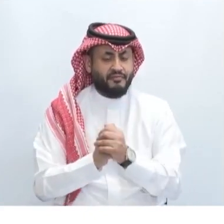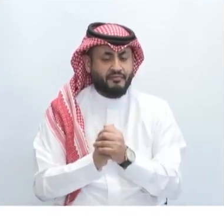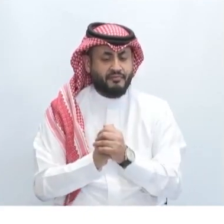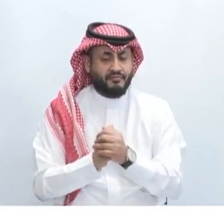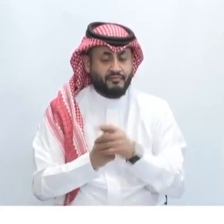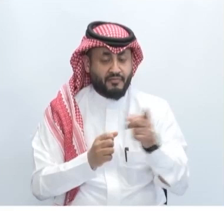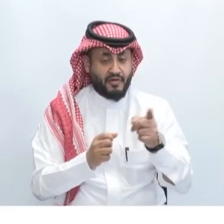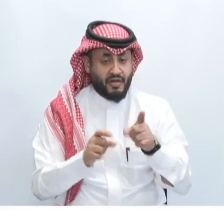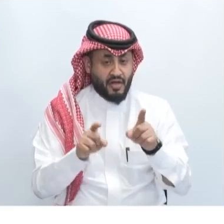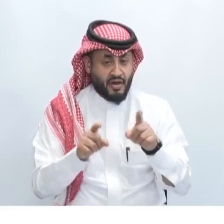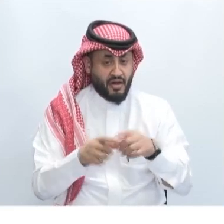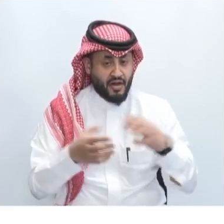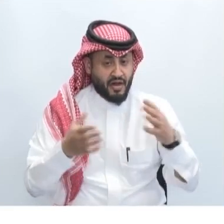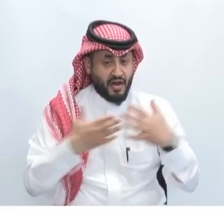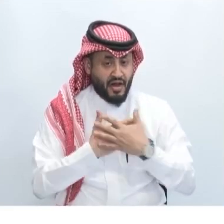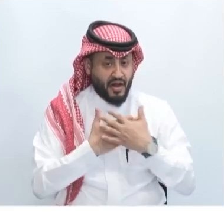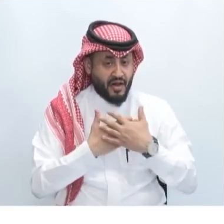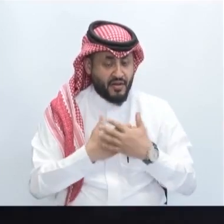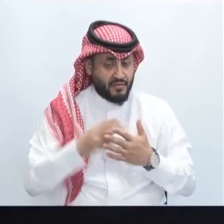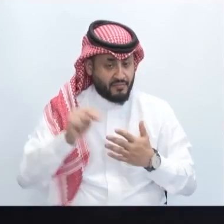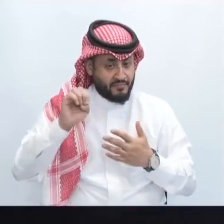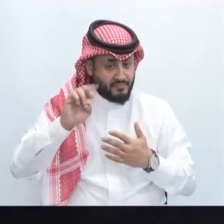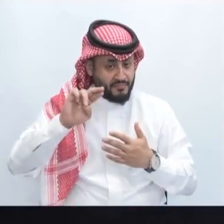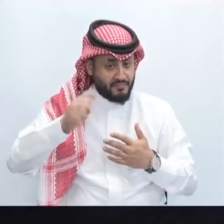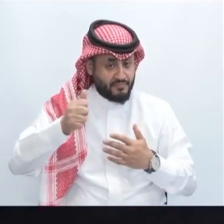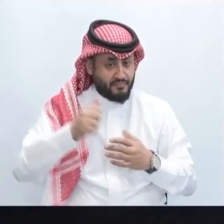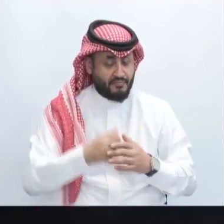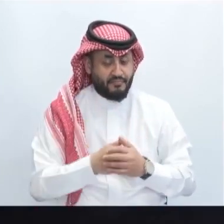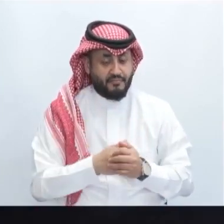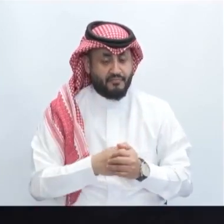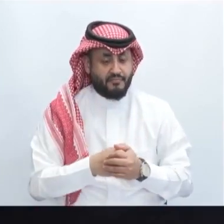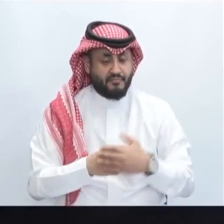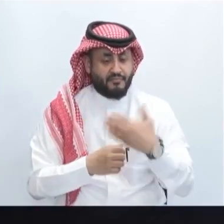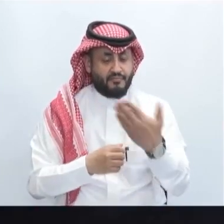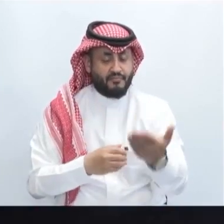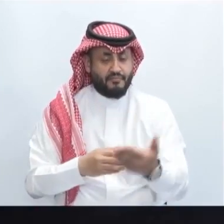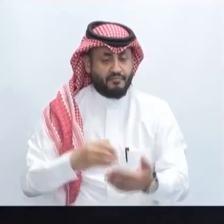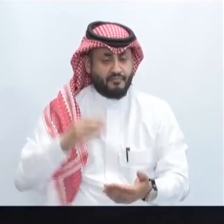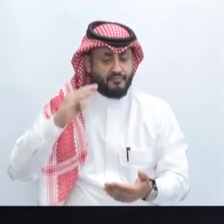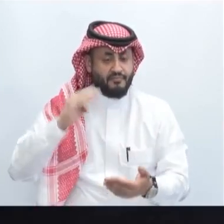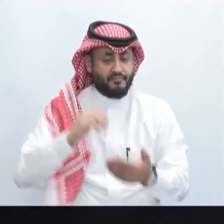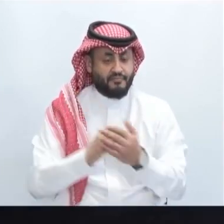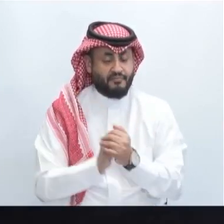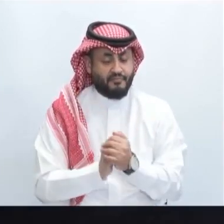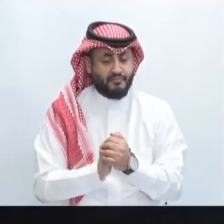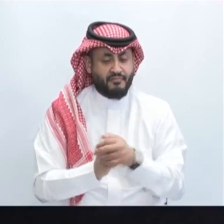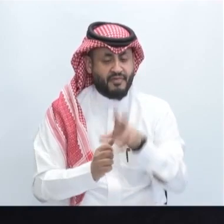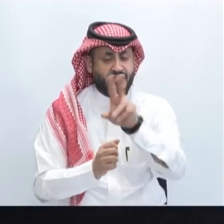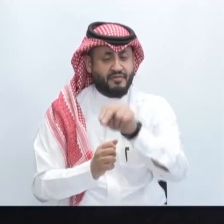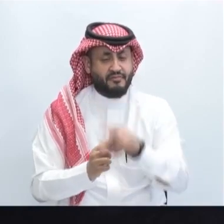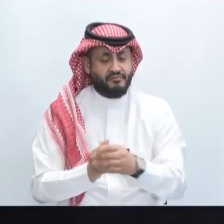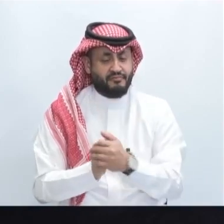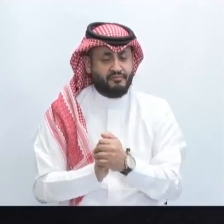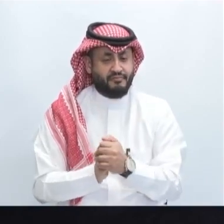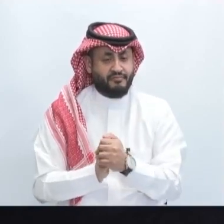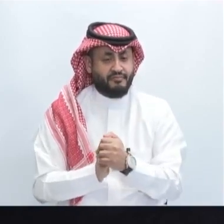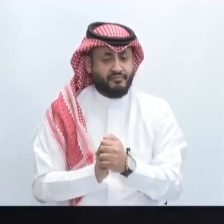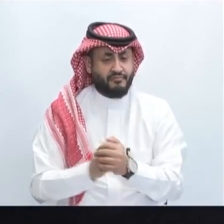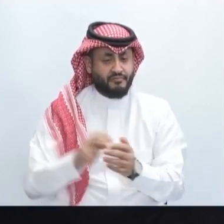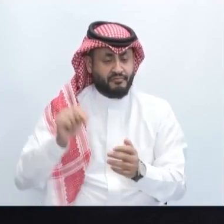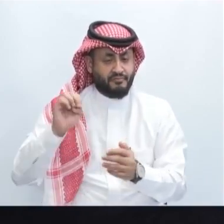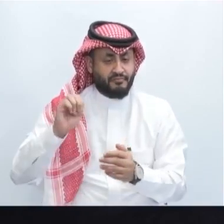of Nora's clothing. So the answer will be, it's Nora's.